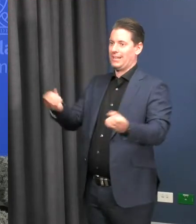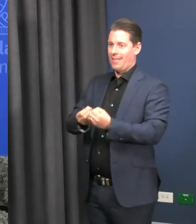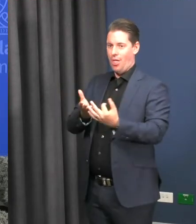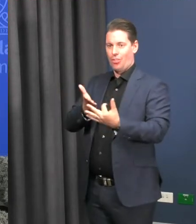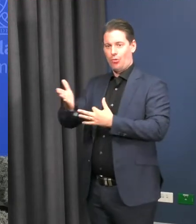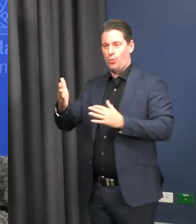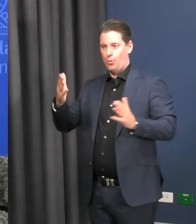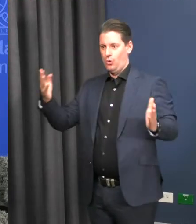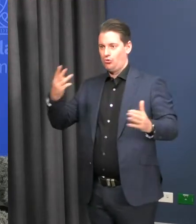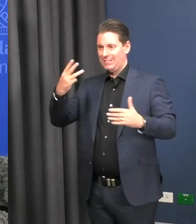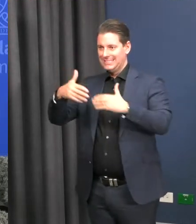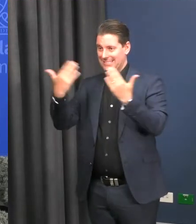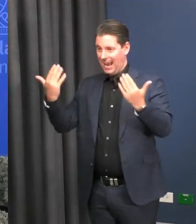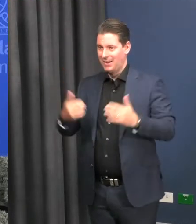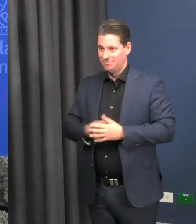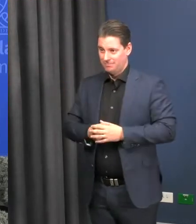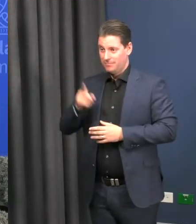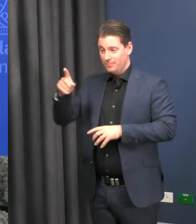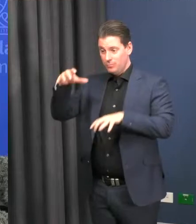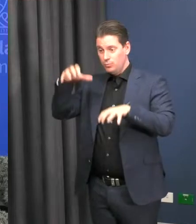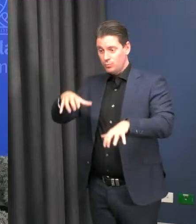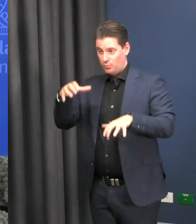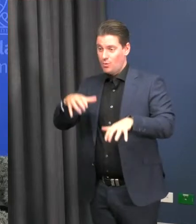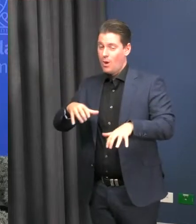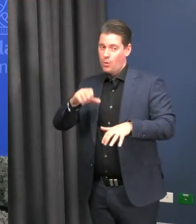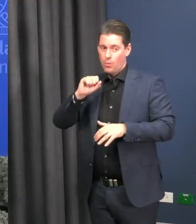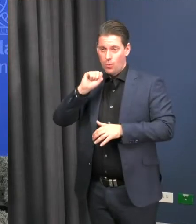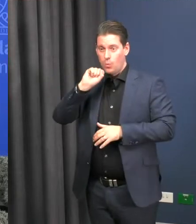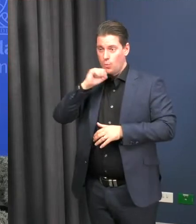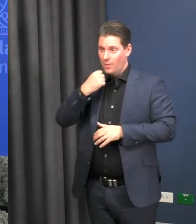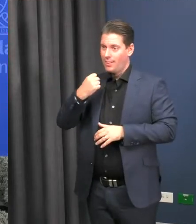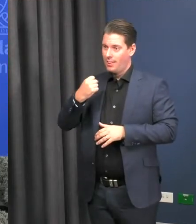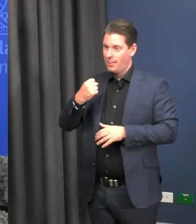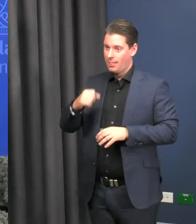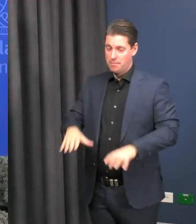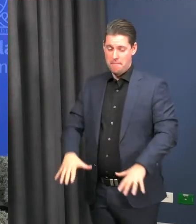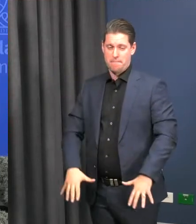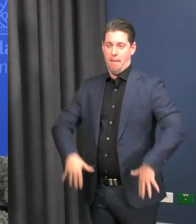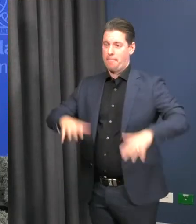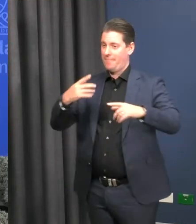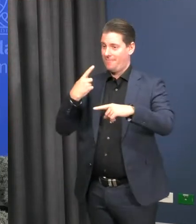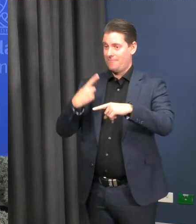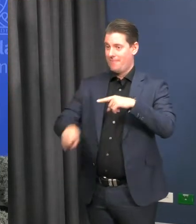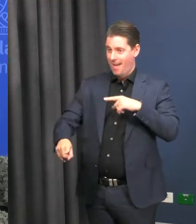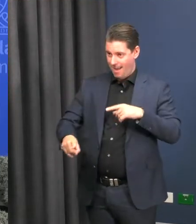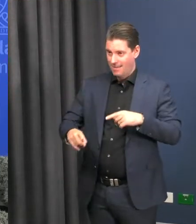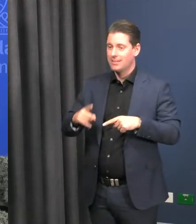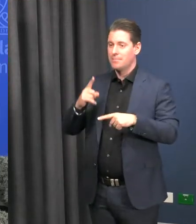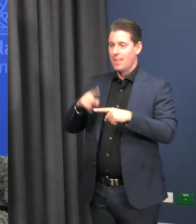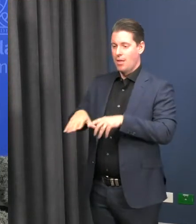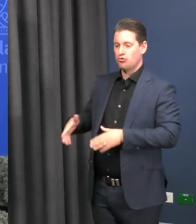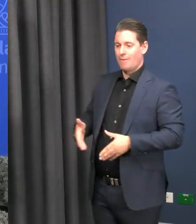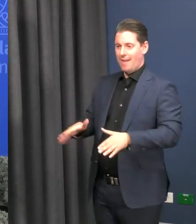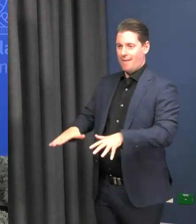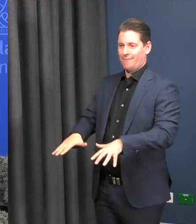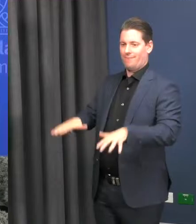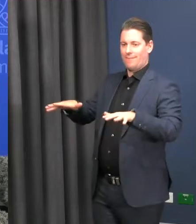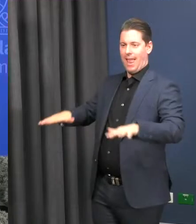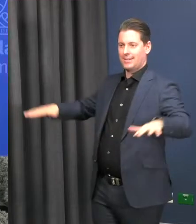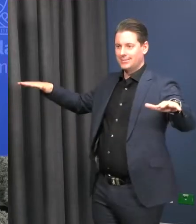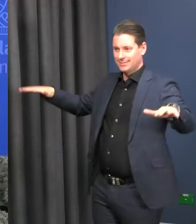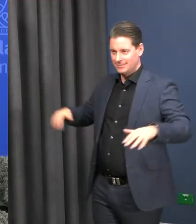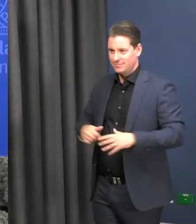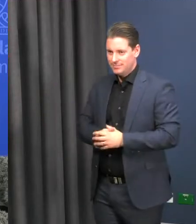rainfall is expected to produce life-threatening flash and riverine flooding, and widespread minor